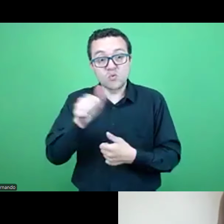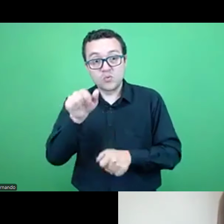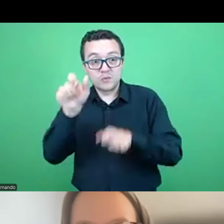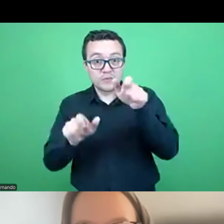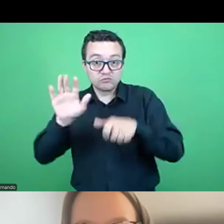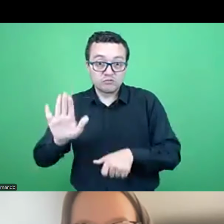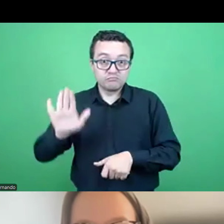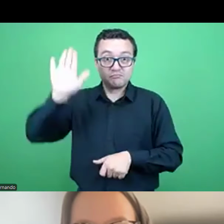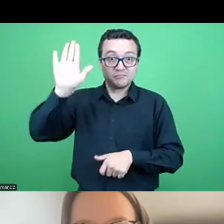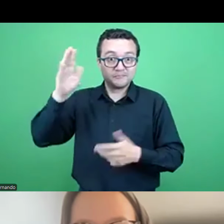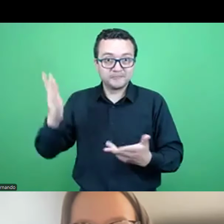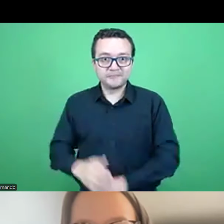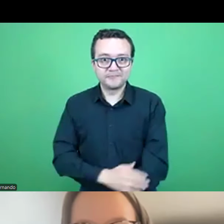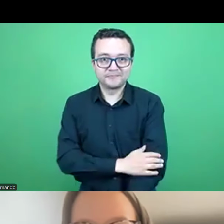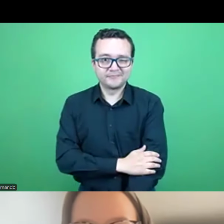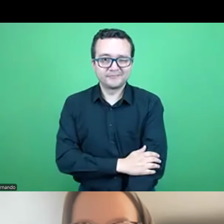Maria Victoria, go ahead.